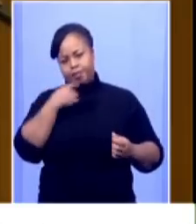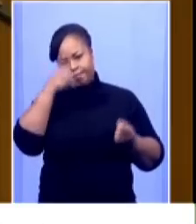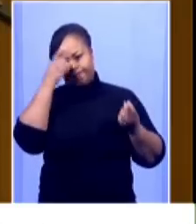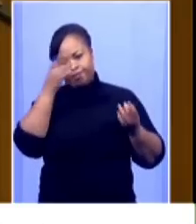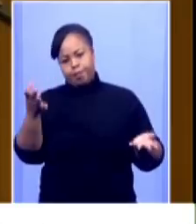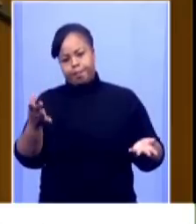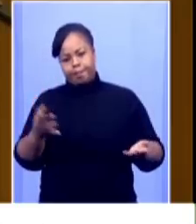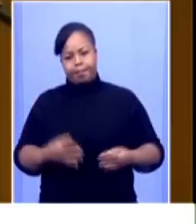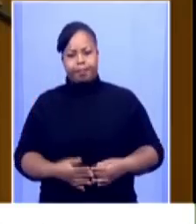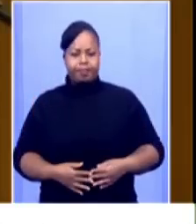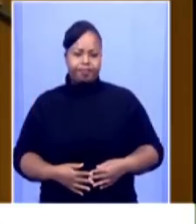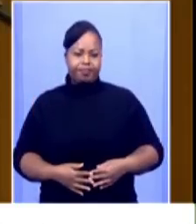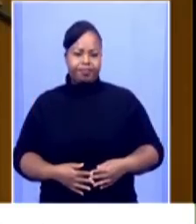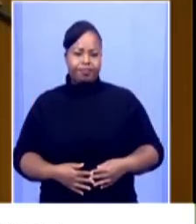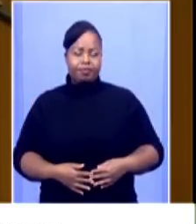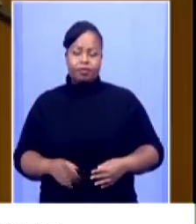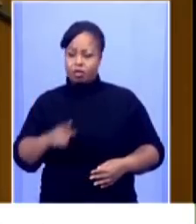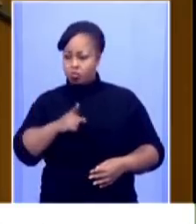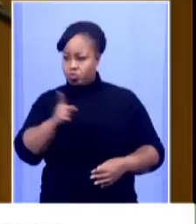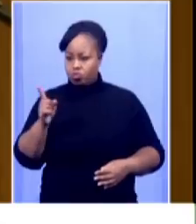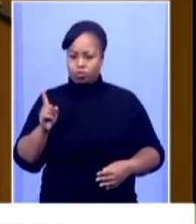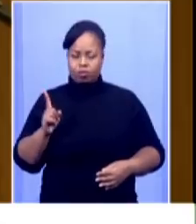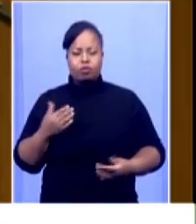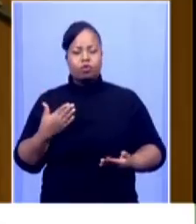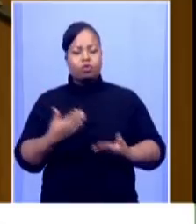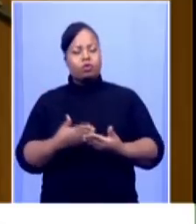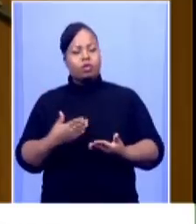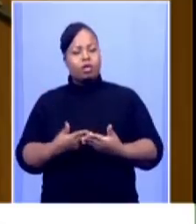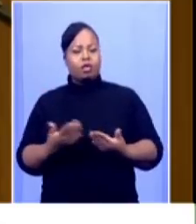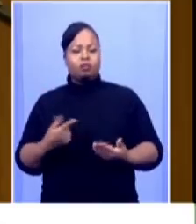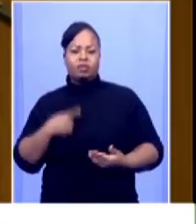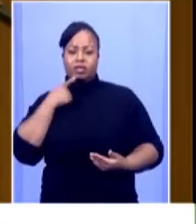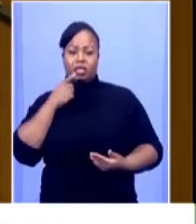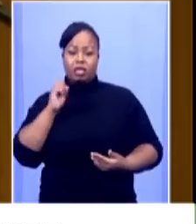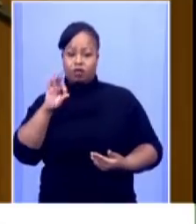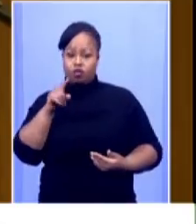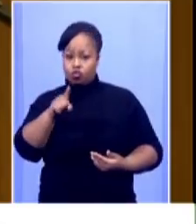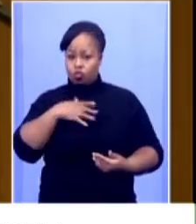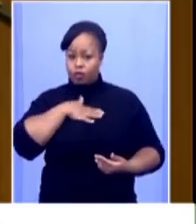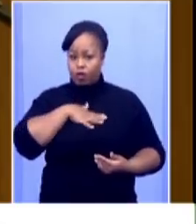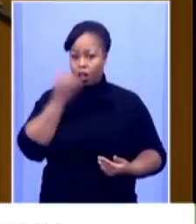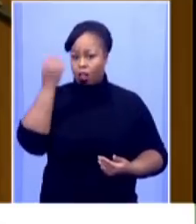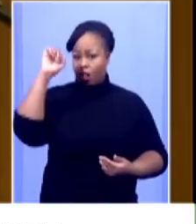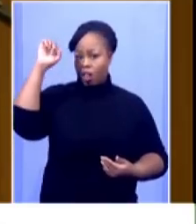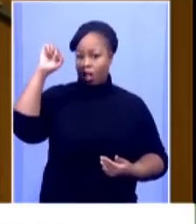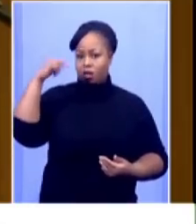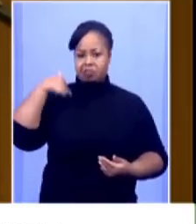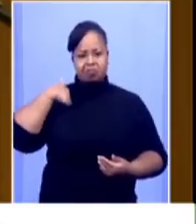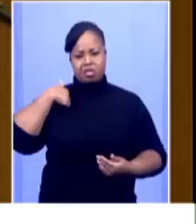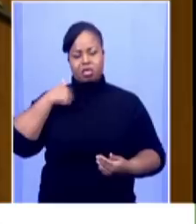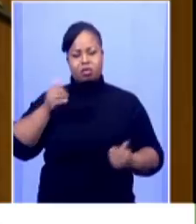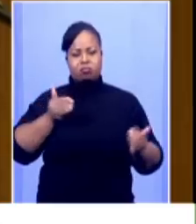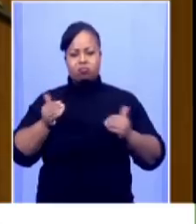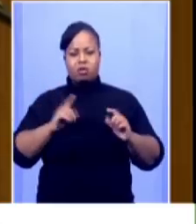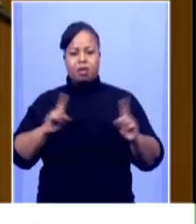that you can indicate should you have any objection to me handling the